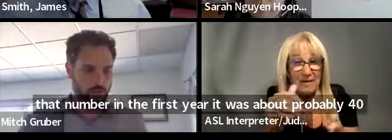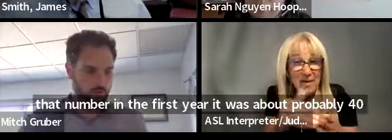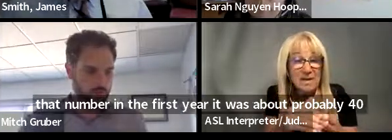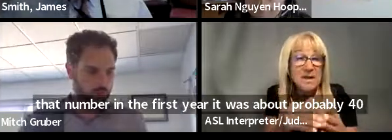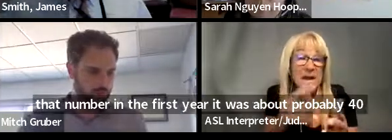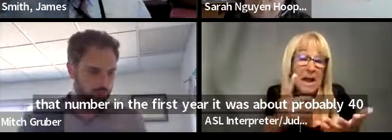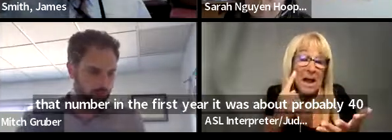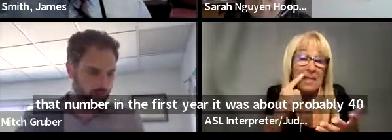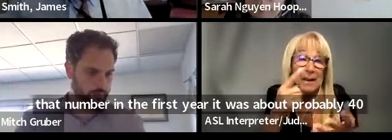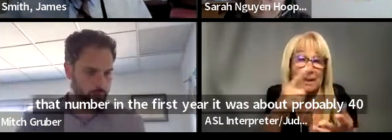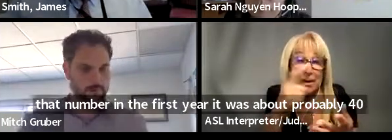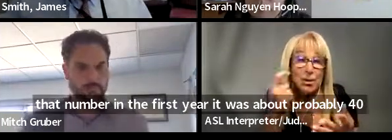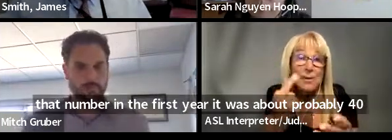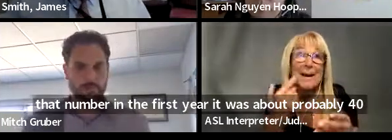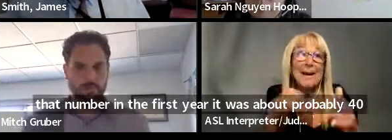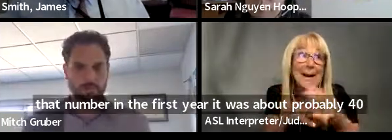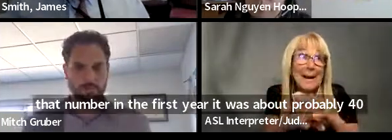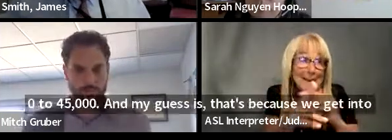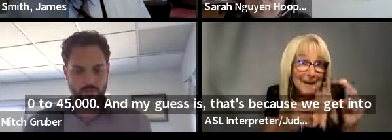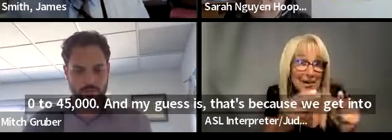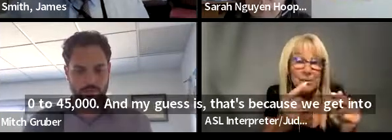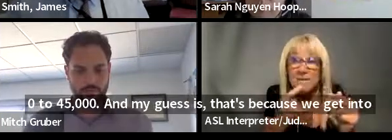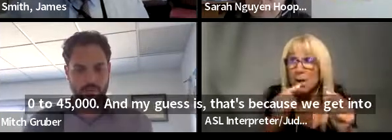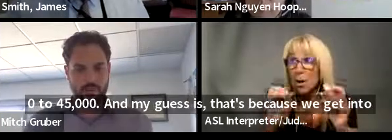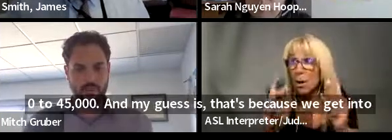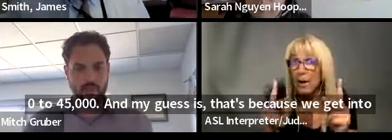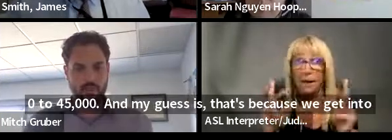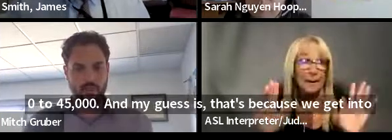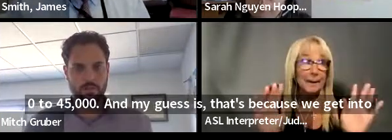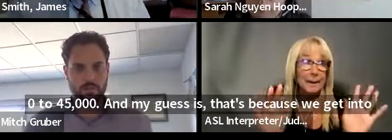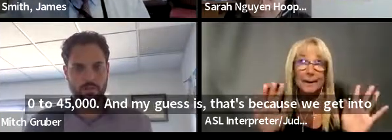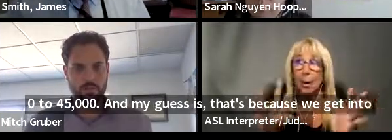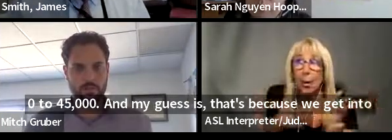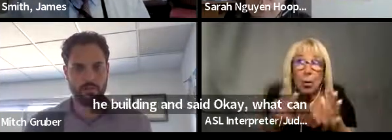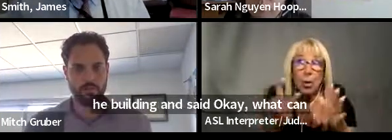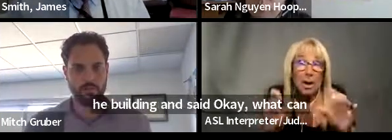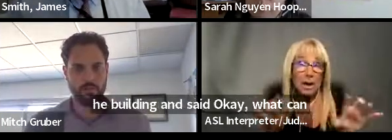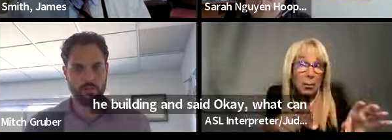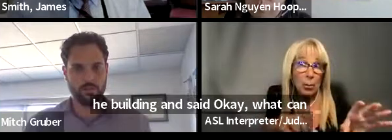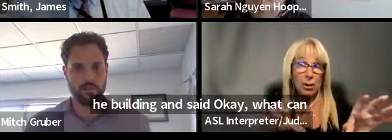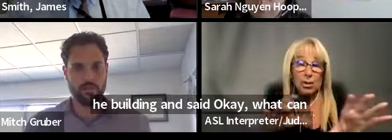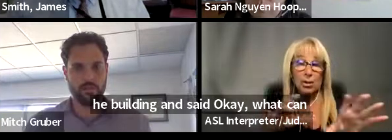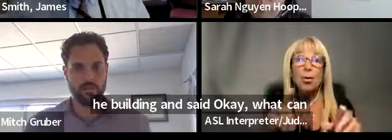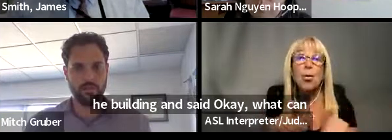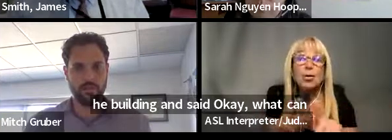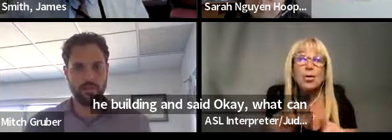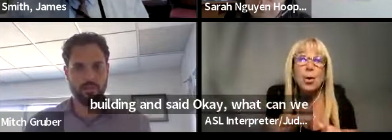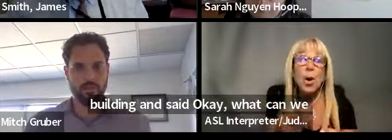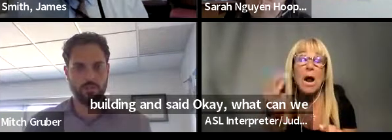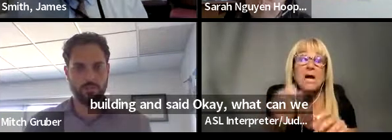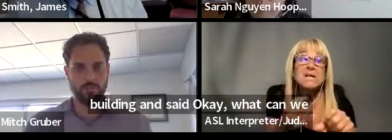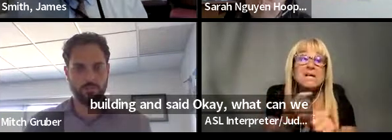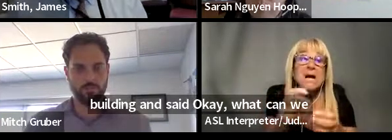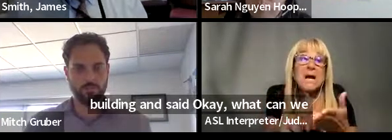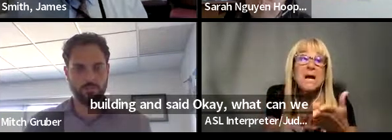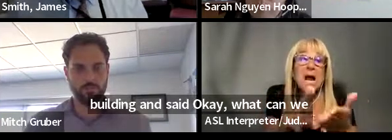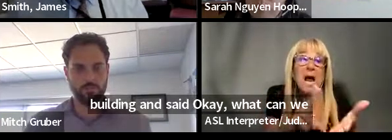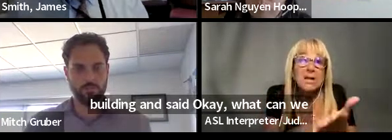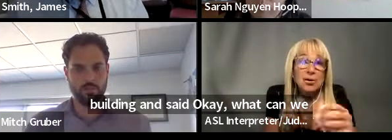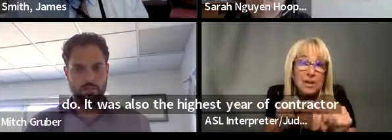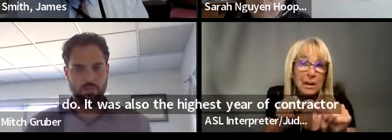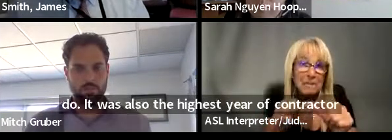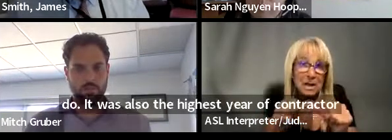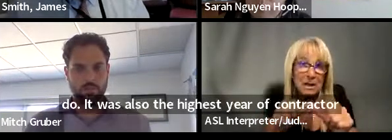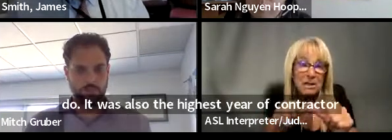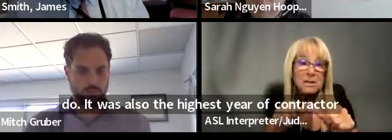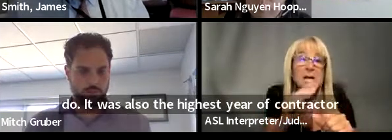because we got into the building and said, okay, what can we do? It was also the highest year of contractor maintenance. In subsequent years, that amount